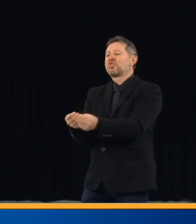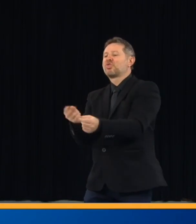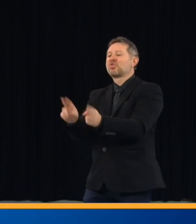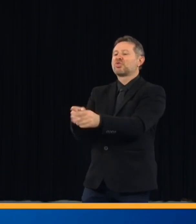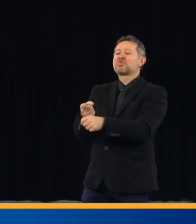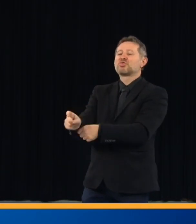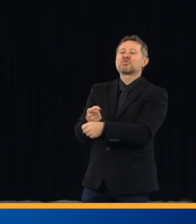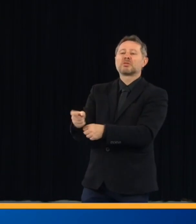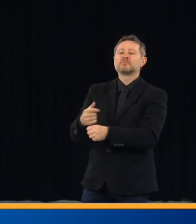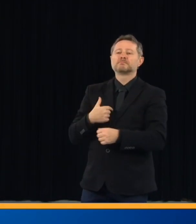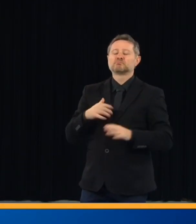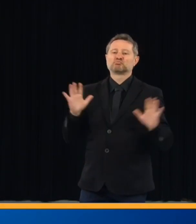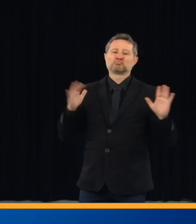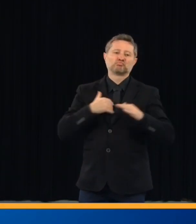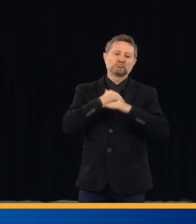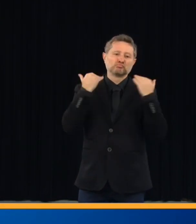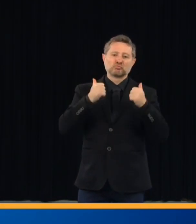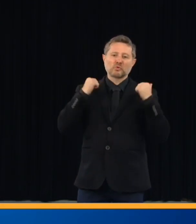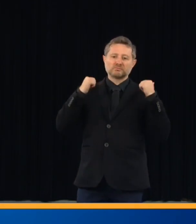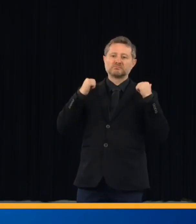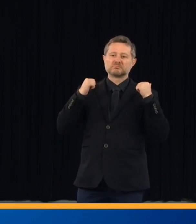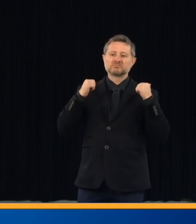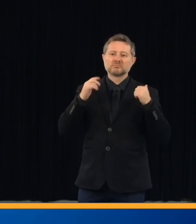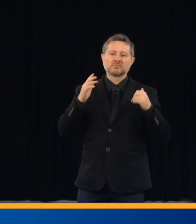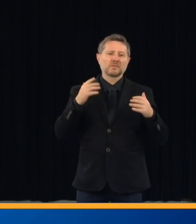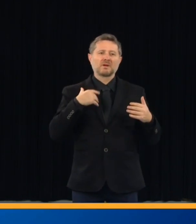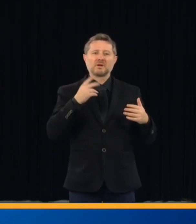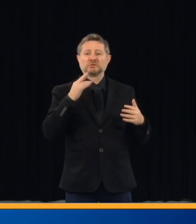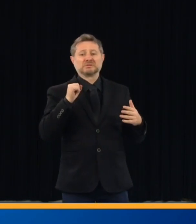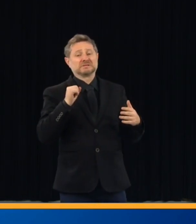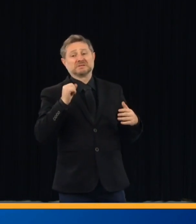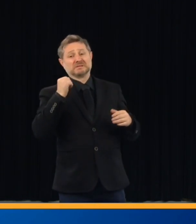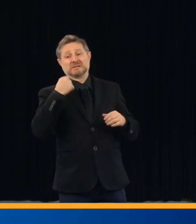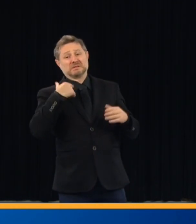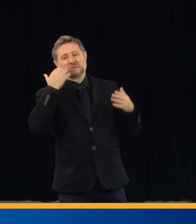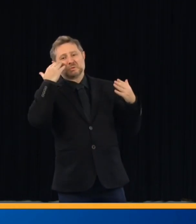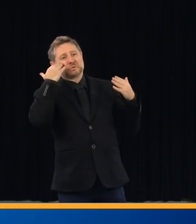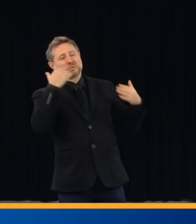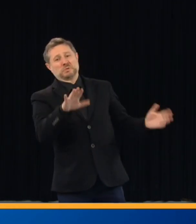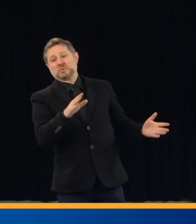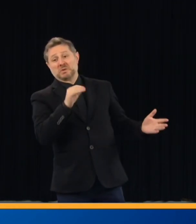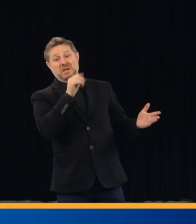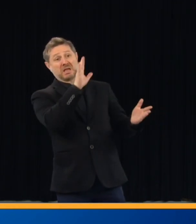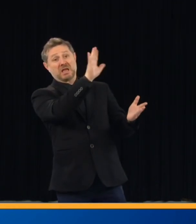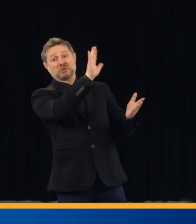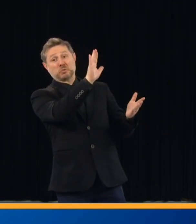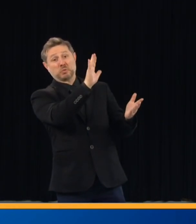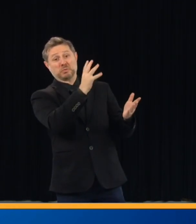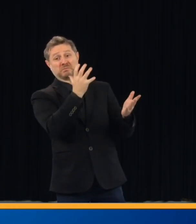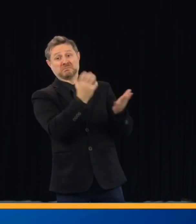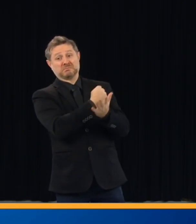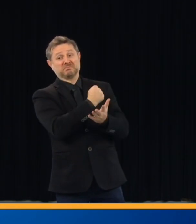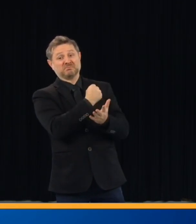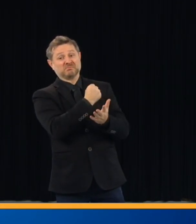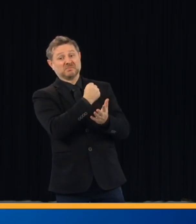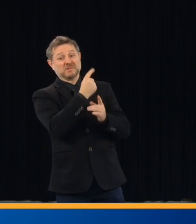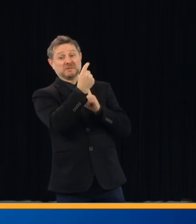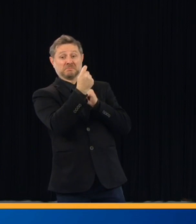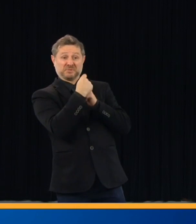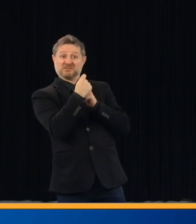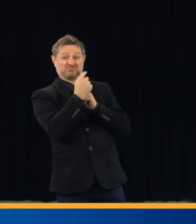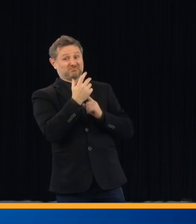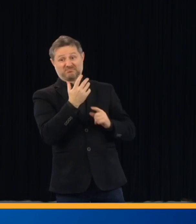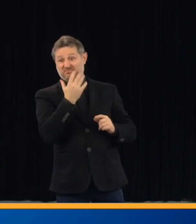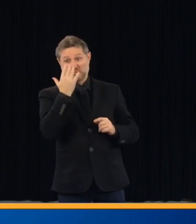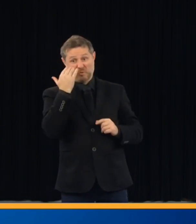today. I don't know, Andrew. I have to tell you, this is probably your best chance. Because when I'm